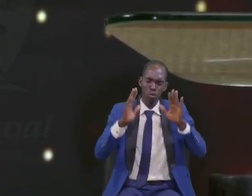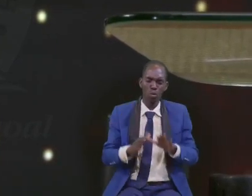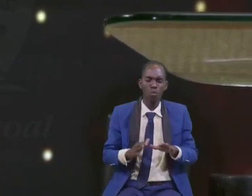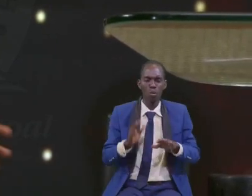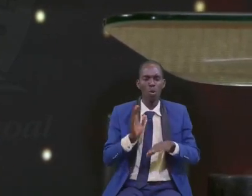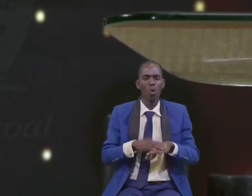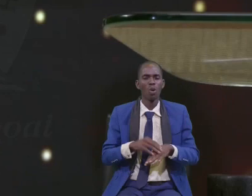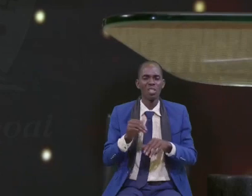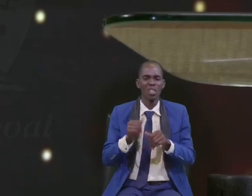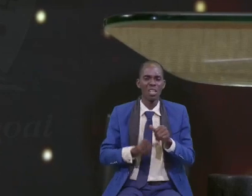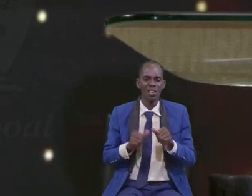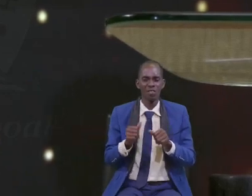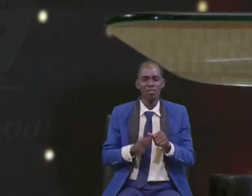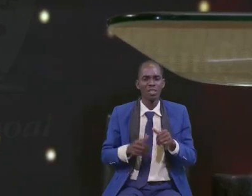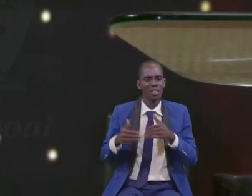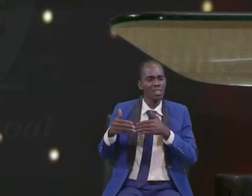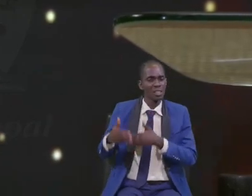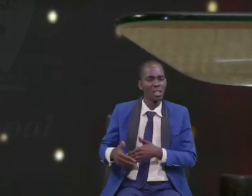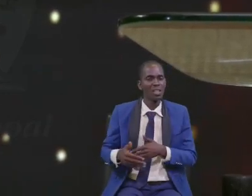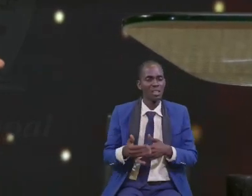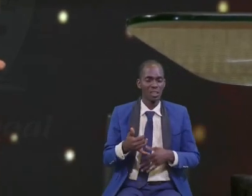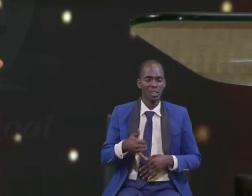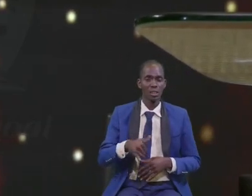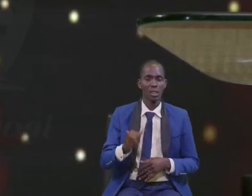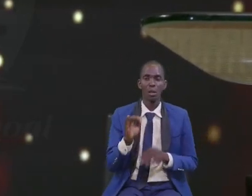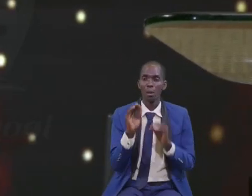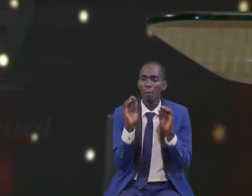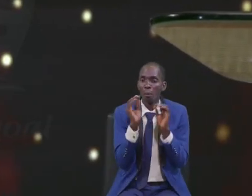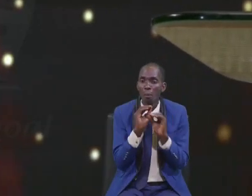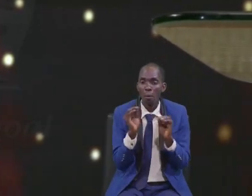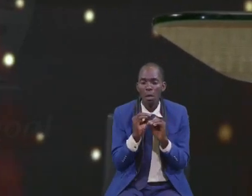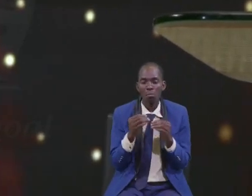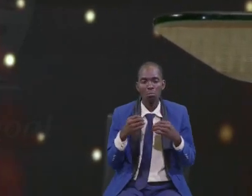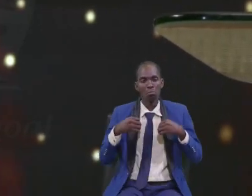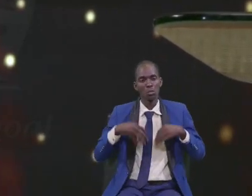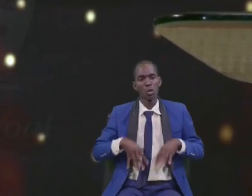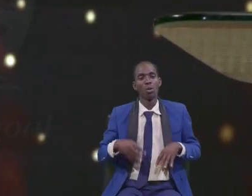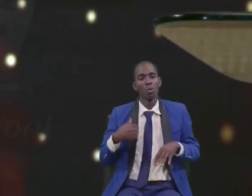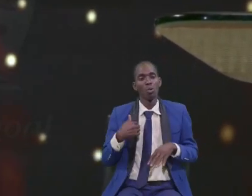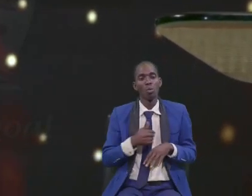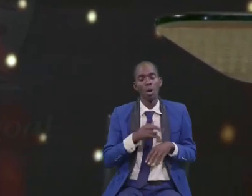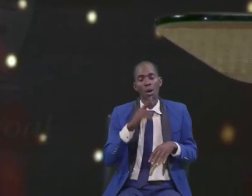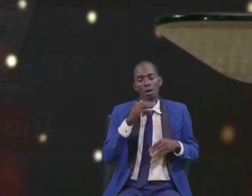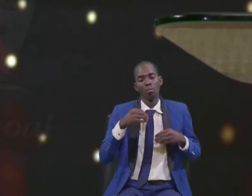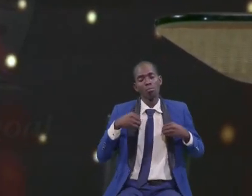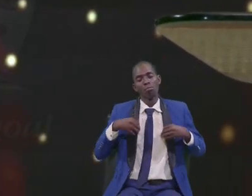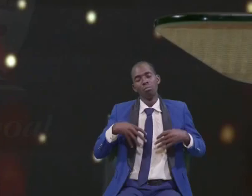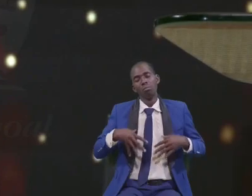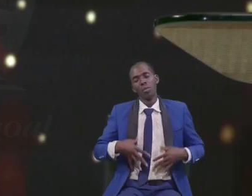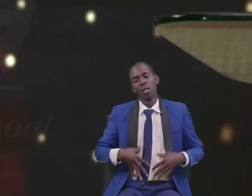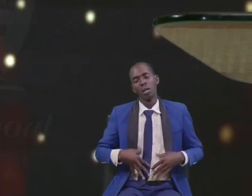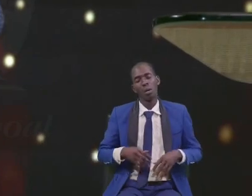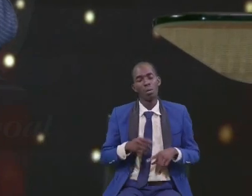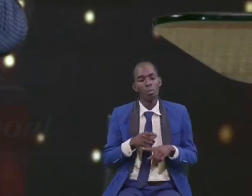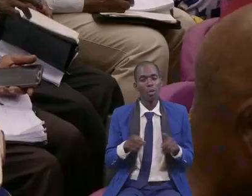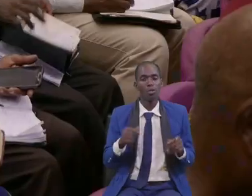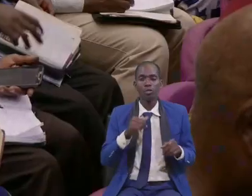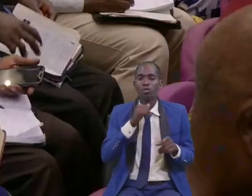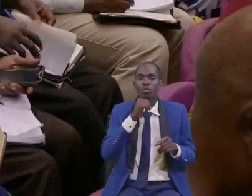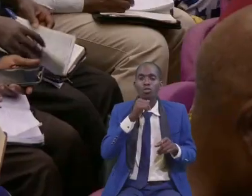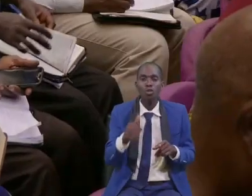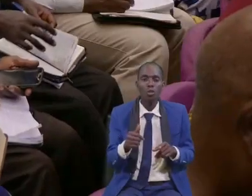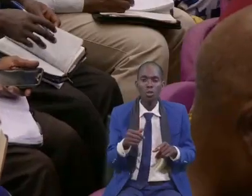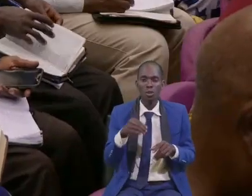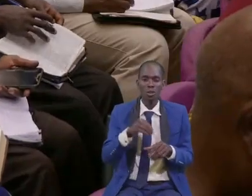not distressed. We're perplexed, but not in despair. Look at